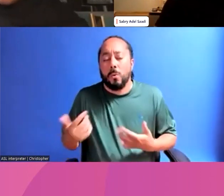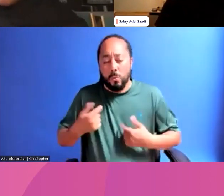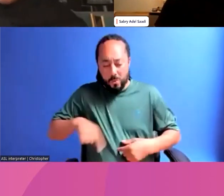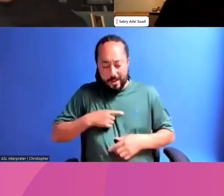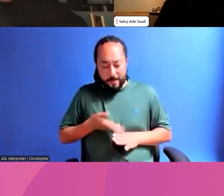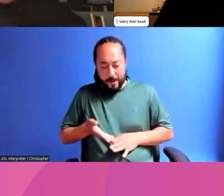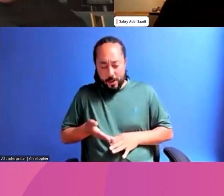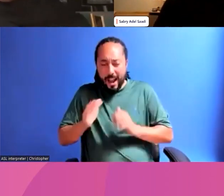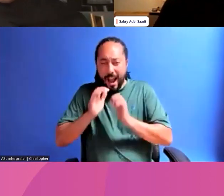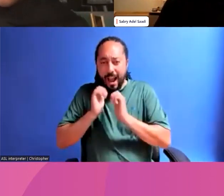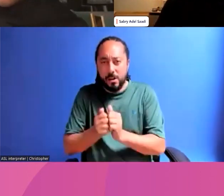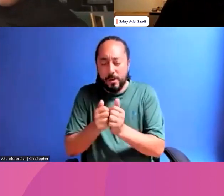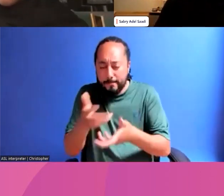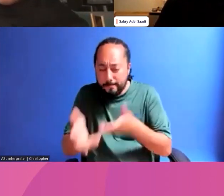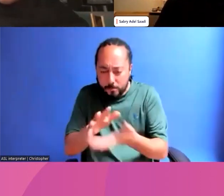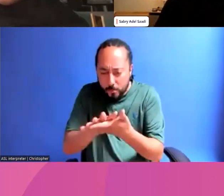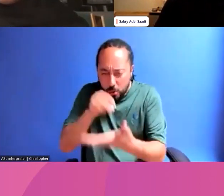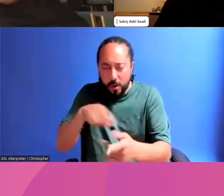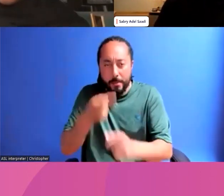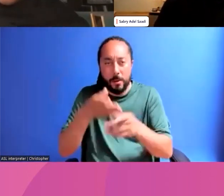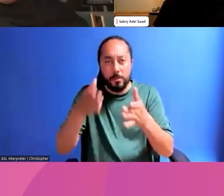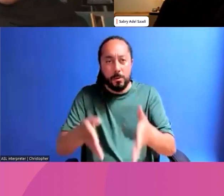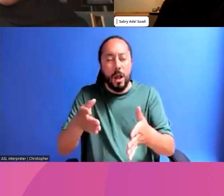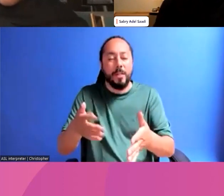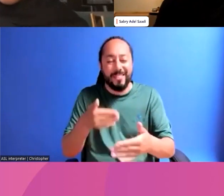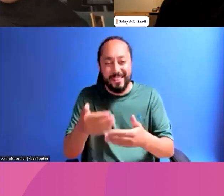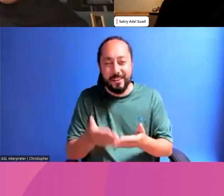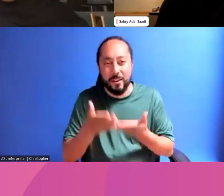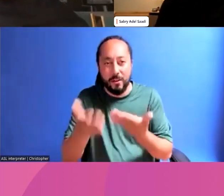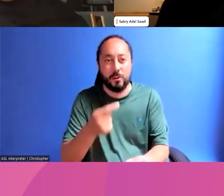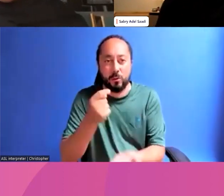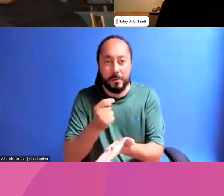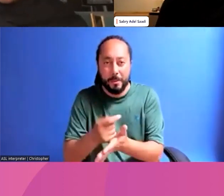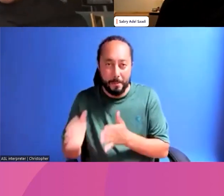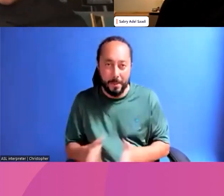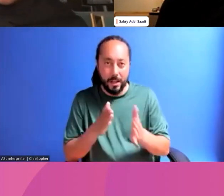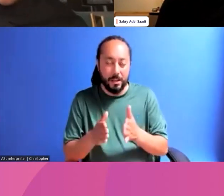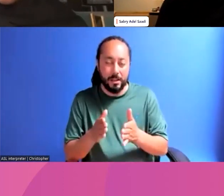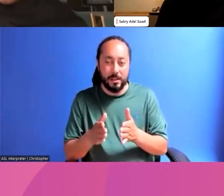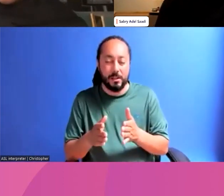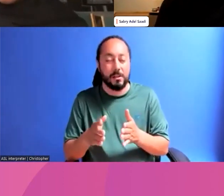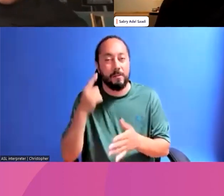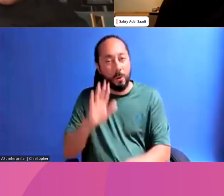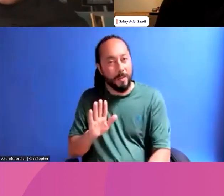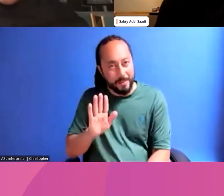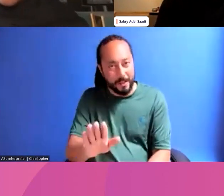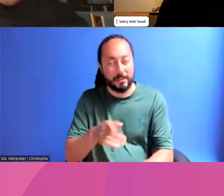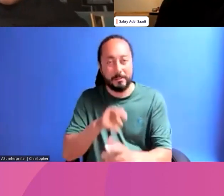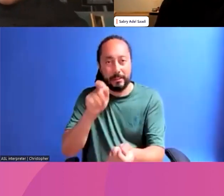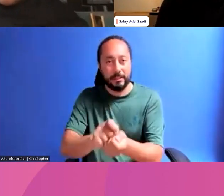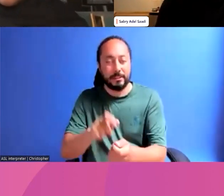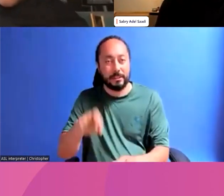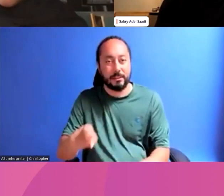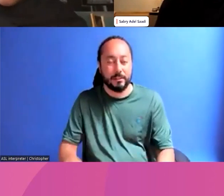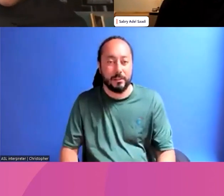to get to know the person, to then offer them a treatment plan that considers their specific needs. And